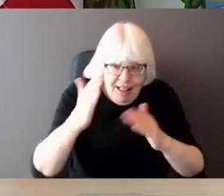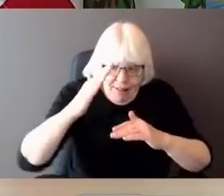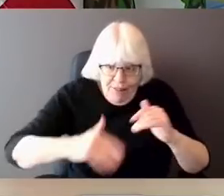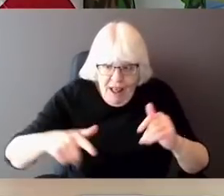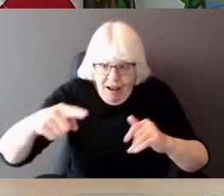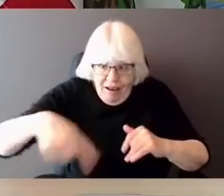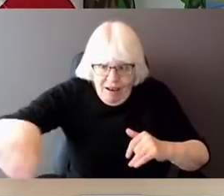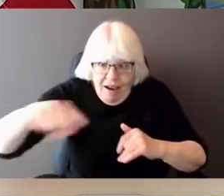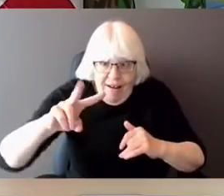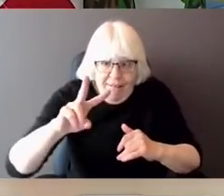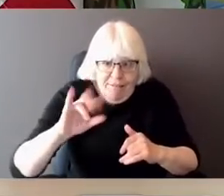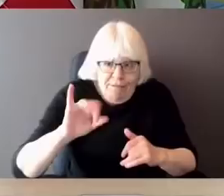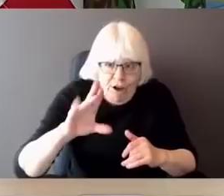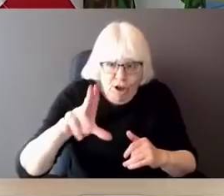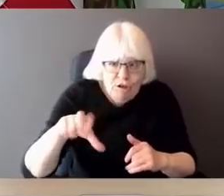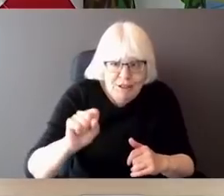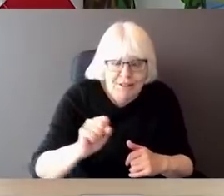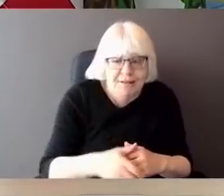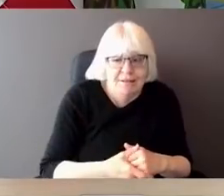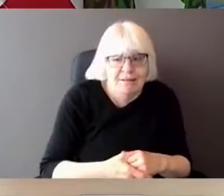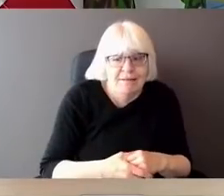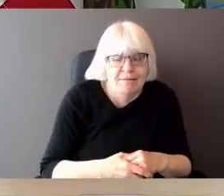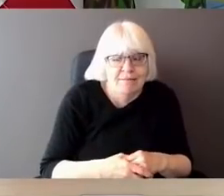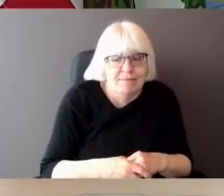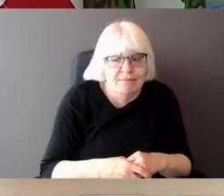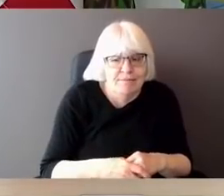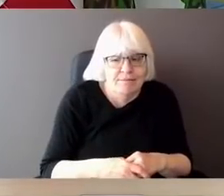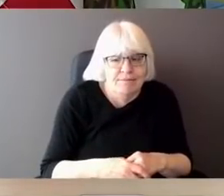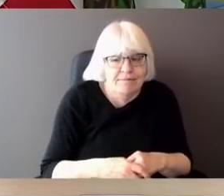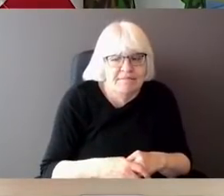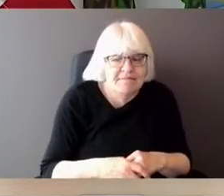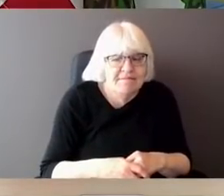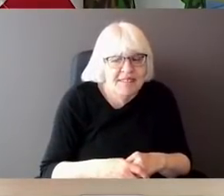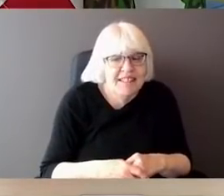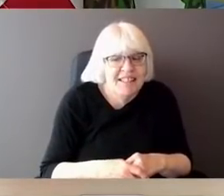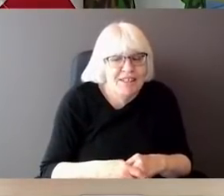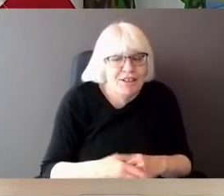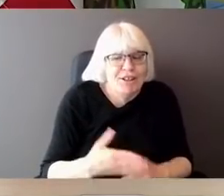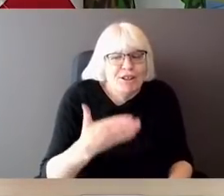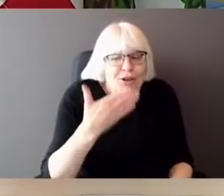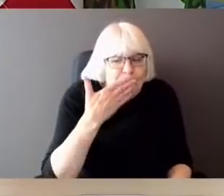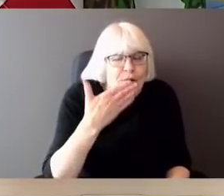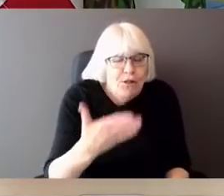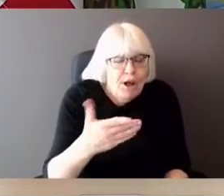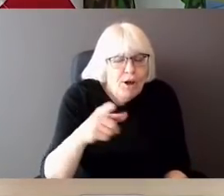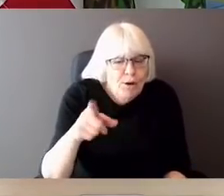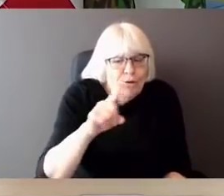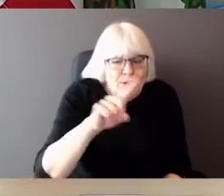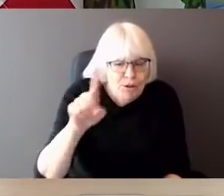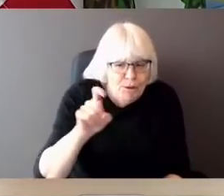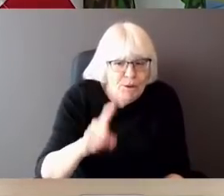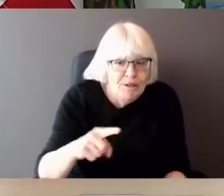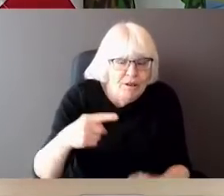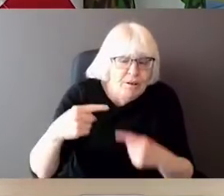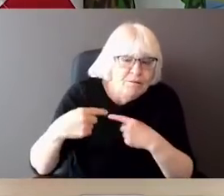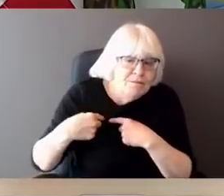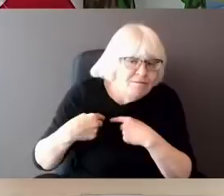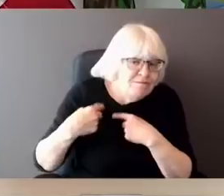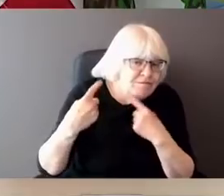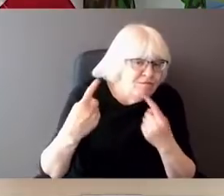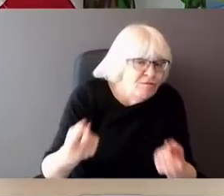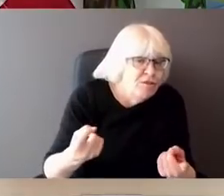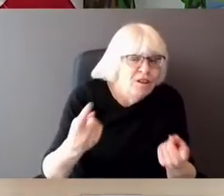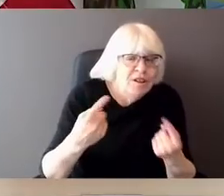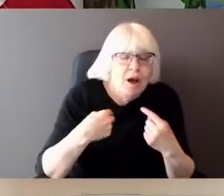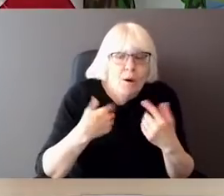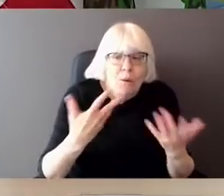really, I think from what I have read and heard and seen, really it has to do with